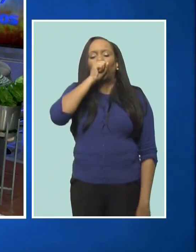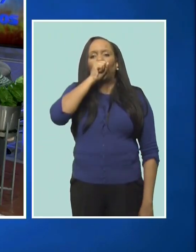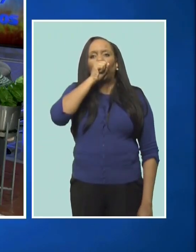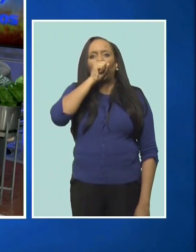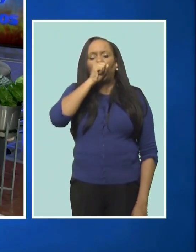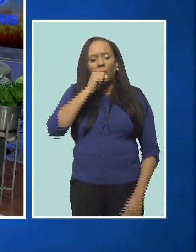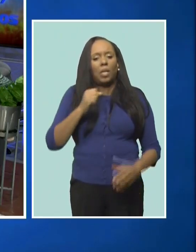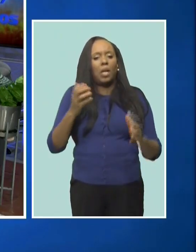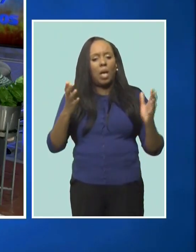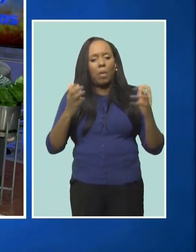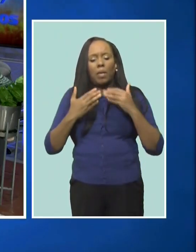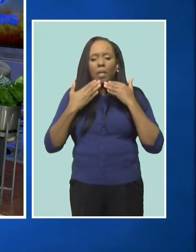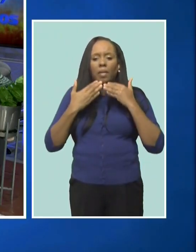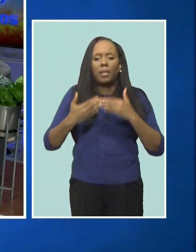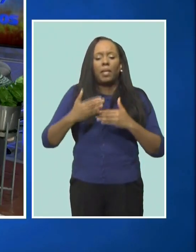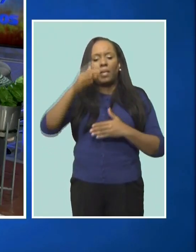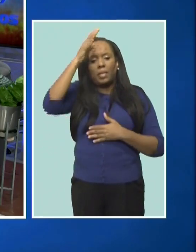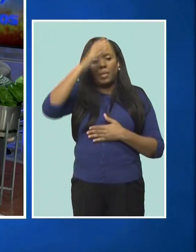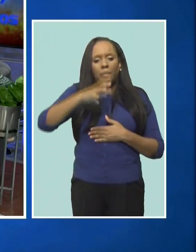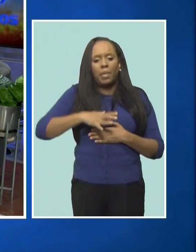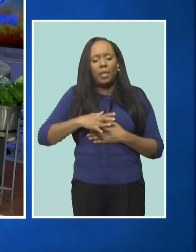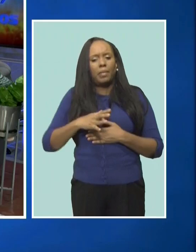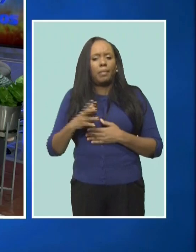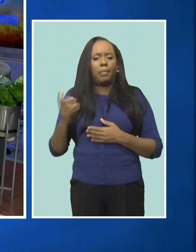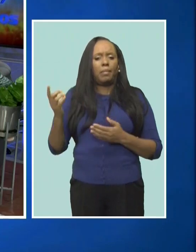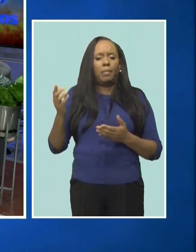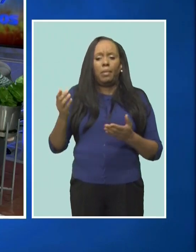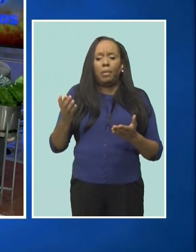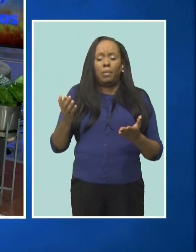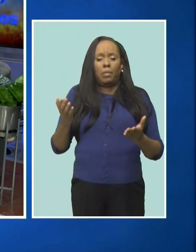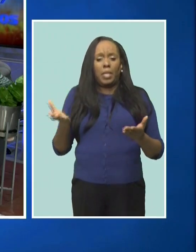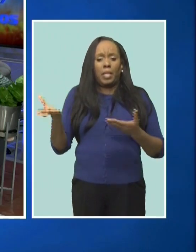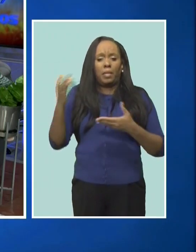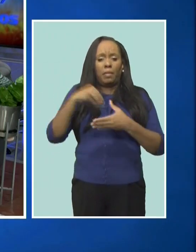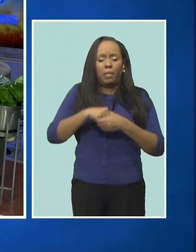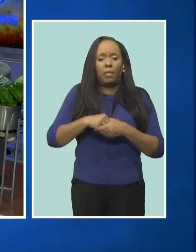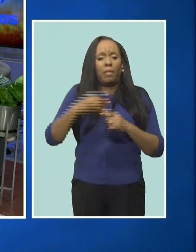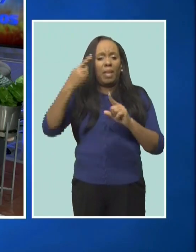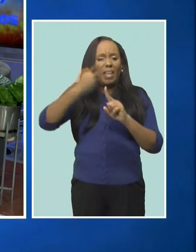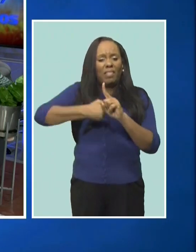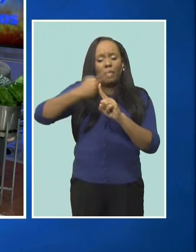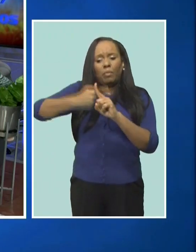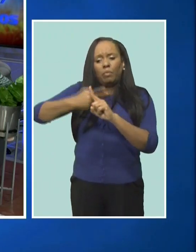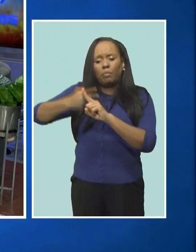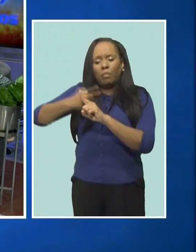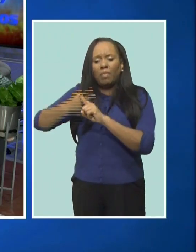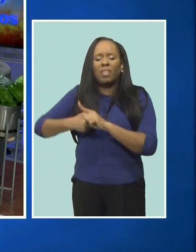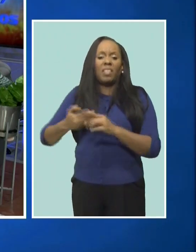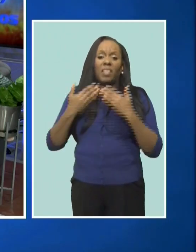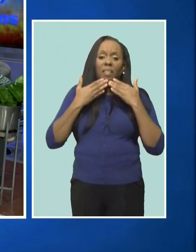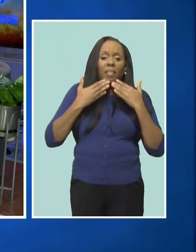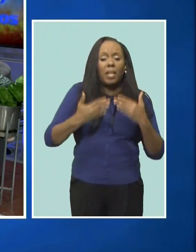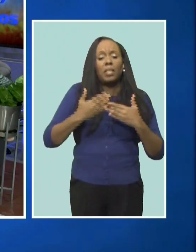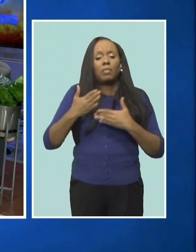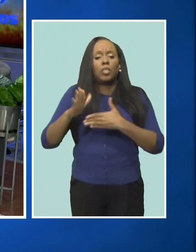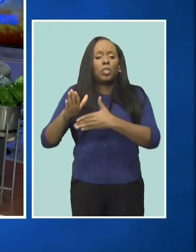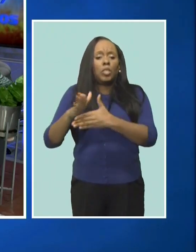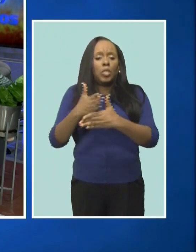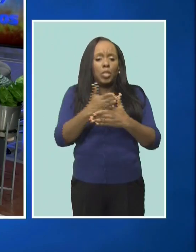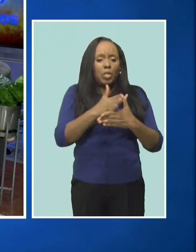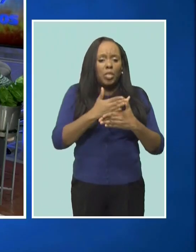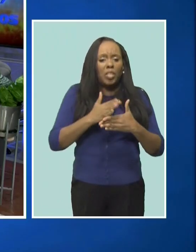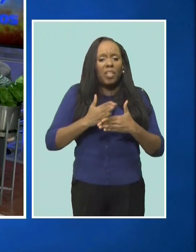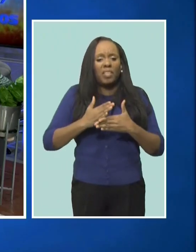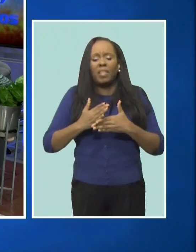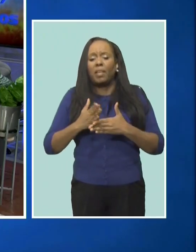the men who attend every single month and who would have shared deeply for being there and being able to, I guess, adhere